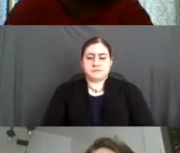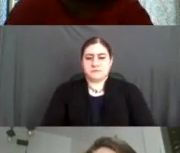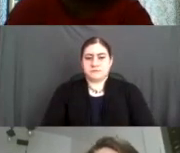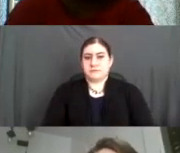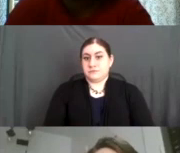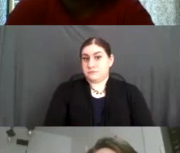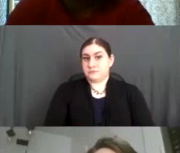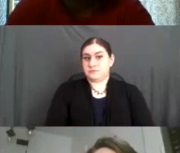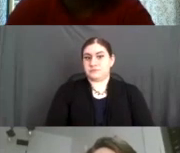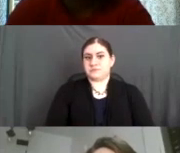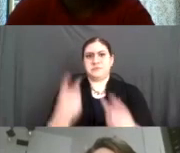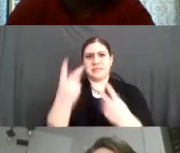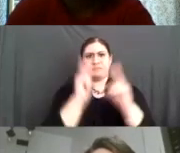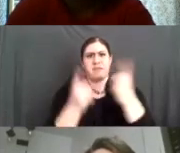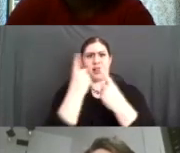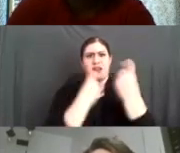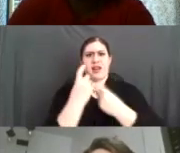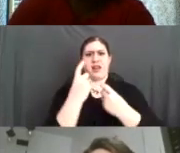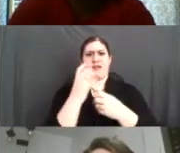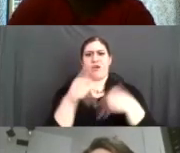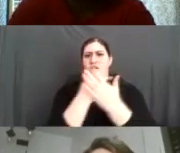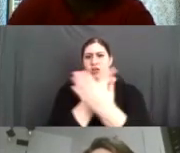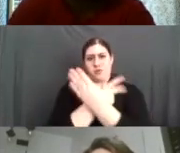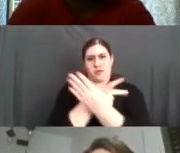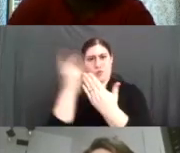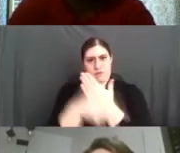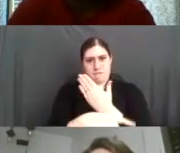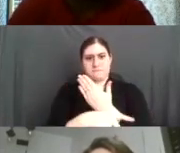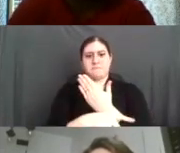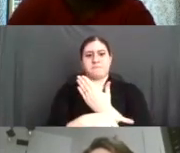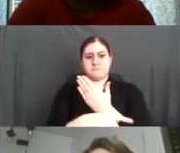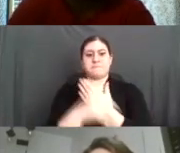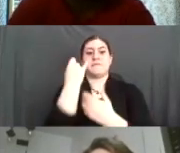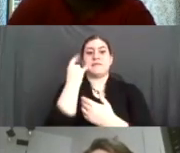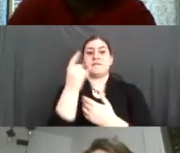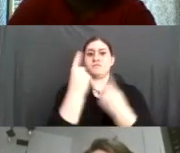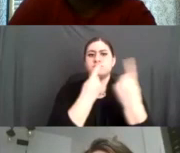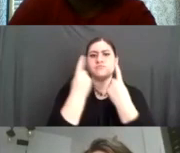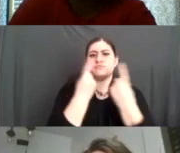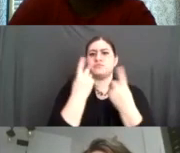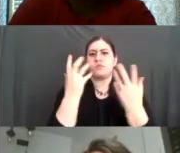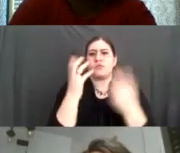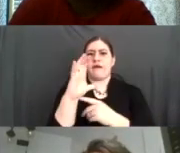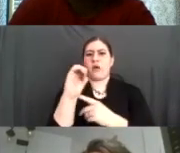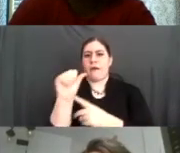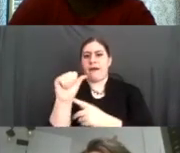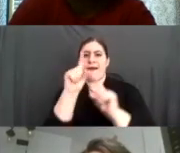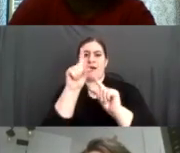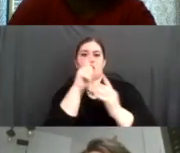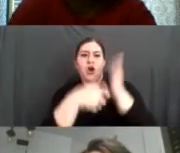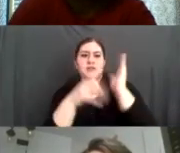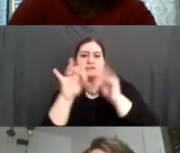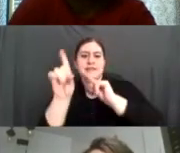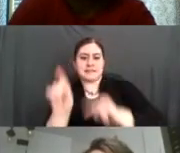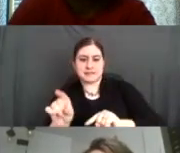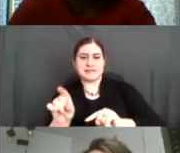So the big question is, so all of our graduate programs, if you want to know exactly what your costs are, your tuition and fees, that